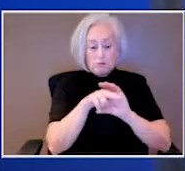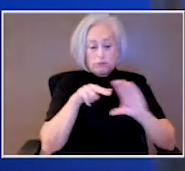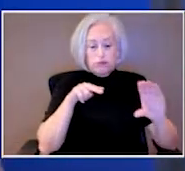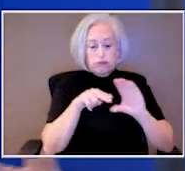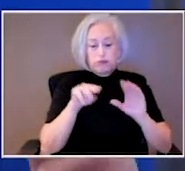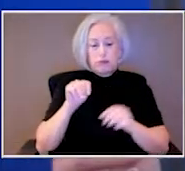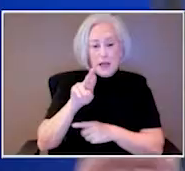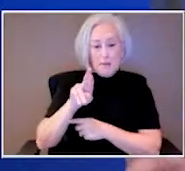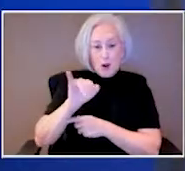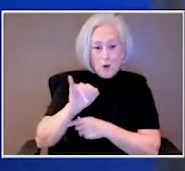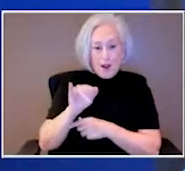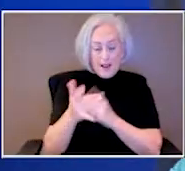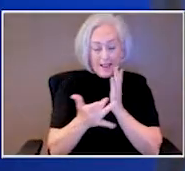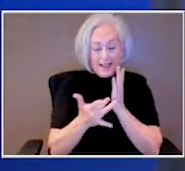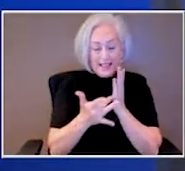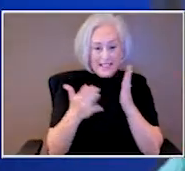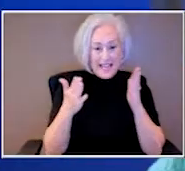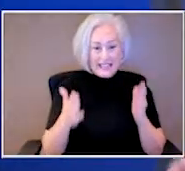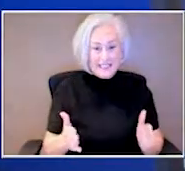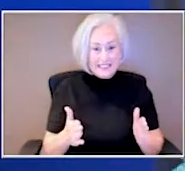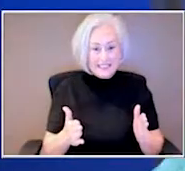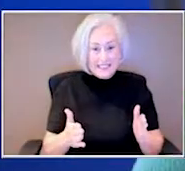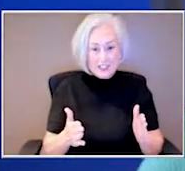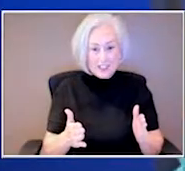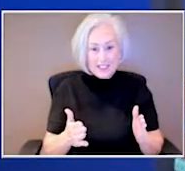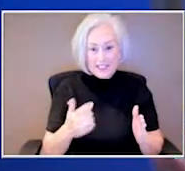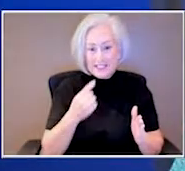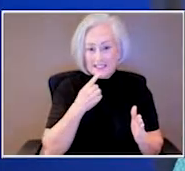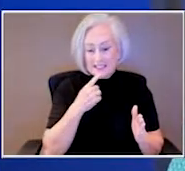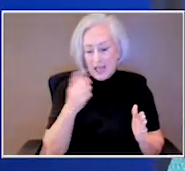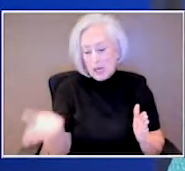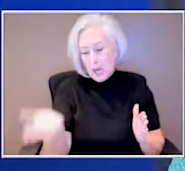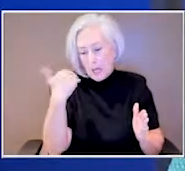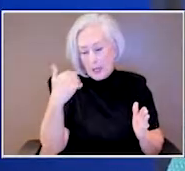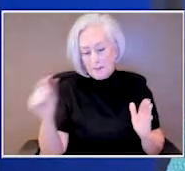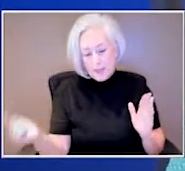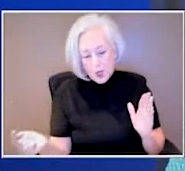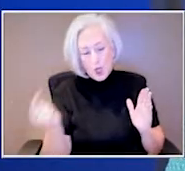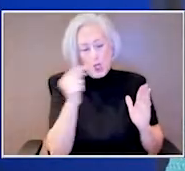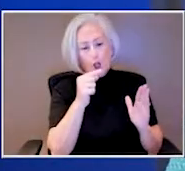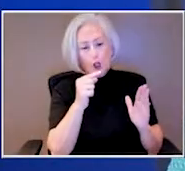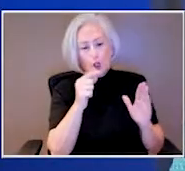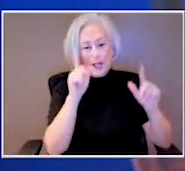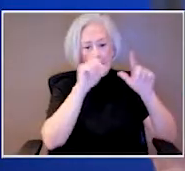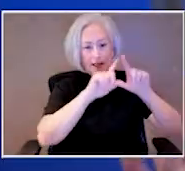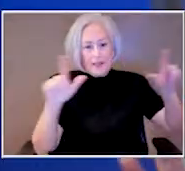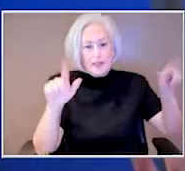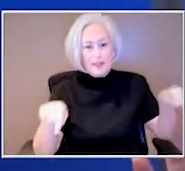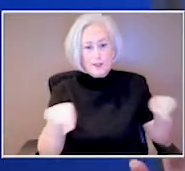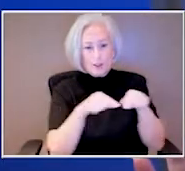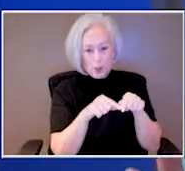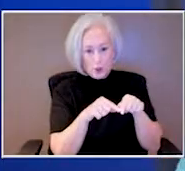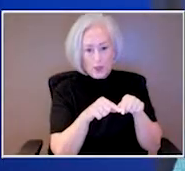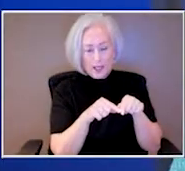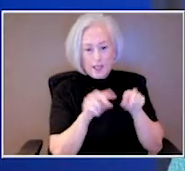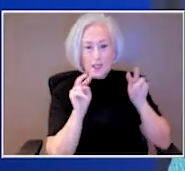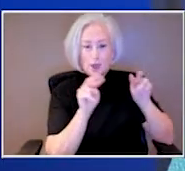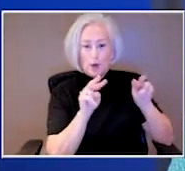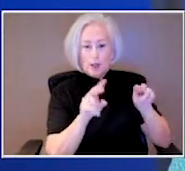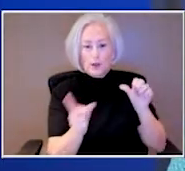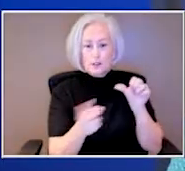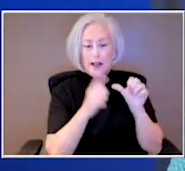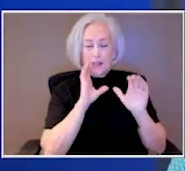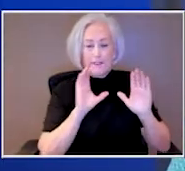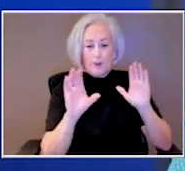tech signaled me back, and we looked at the screen together, and we looked at the first picture